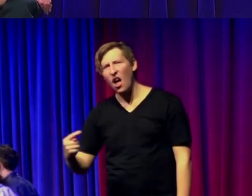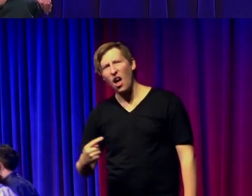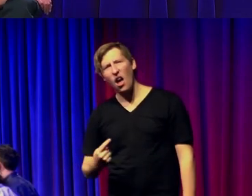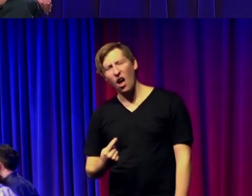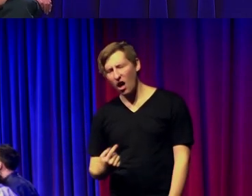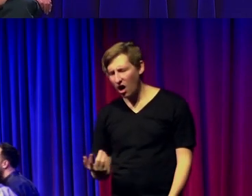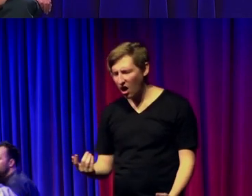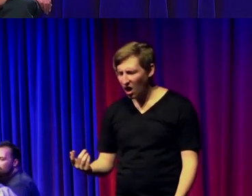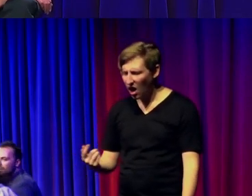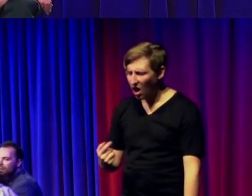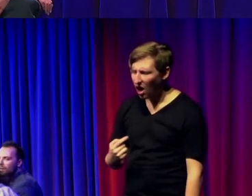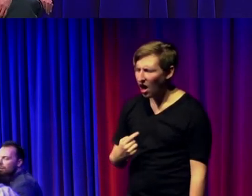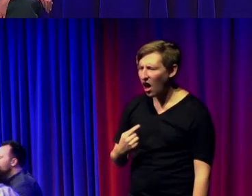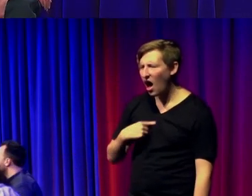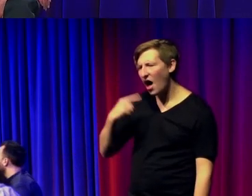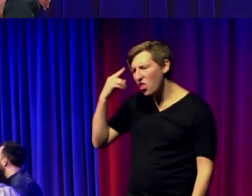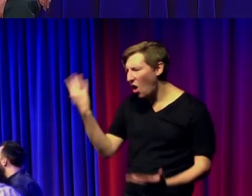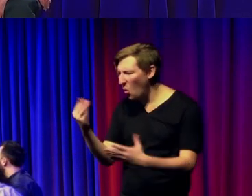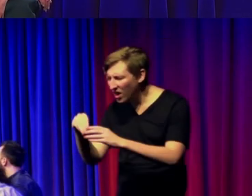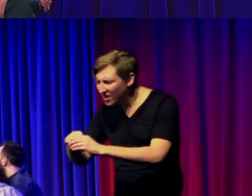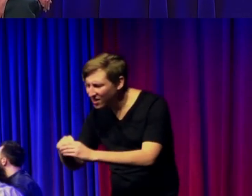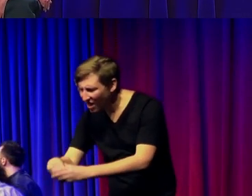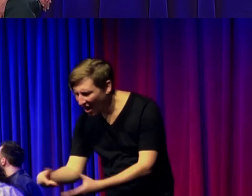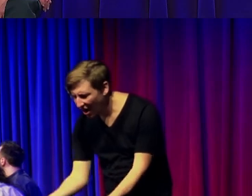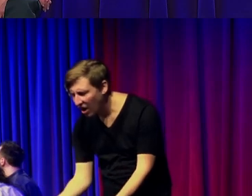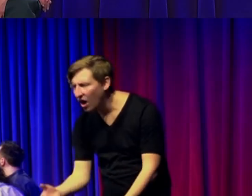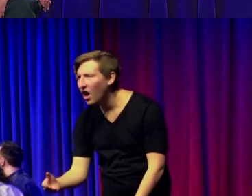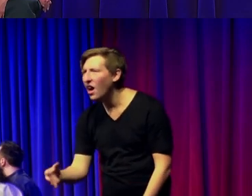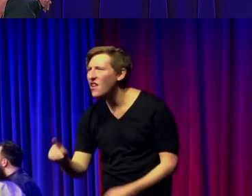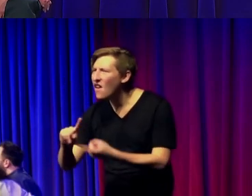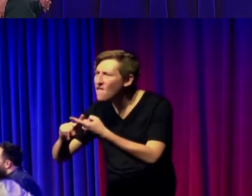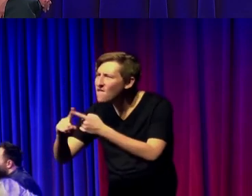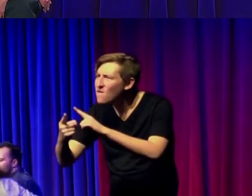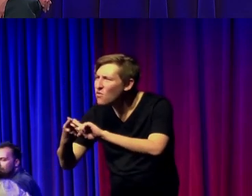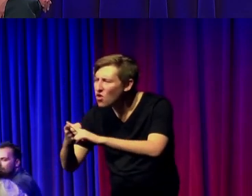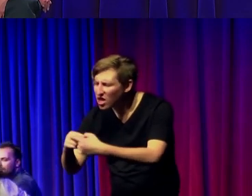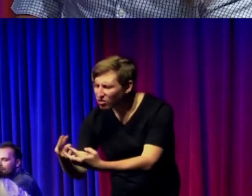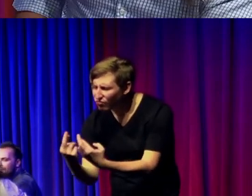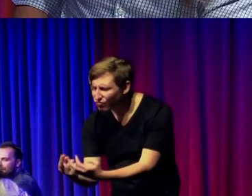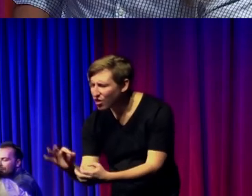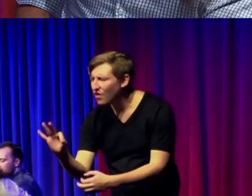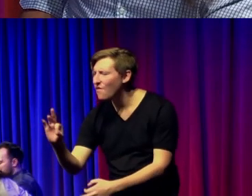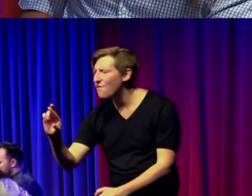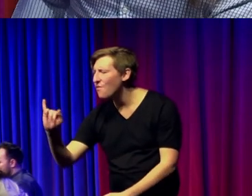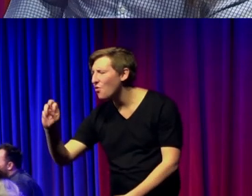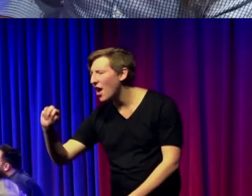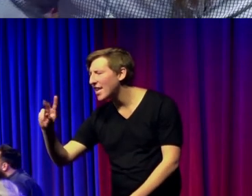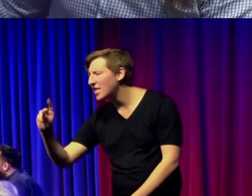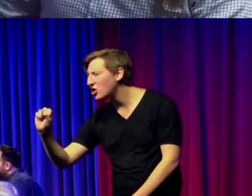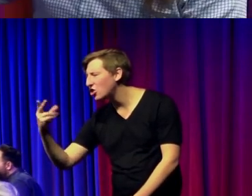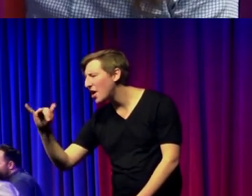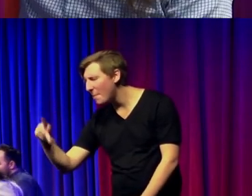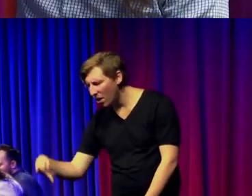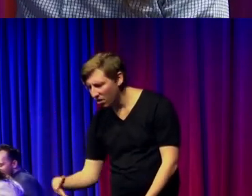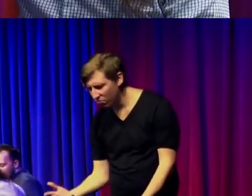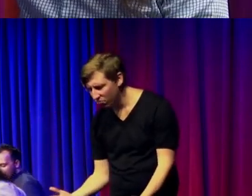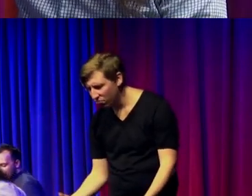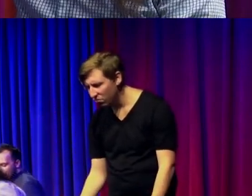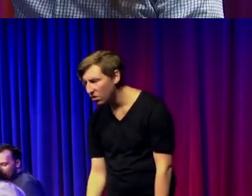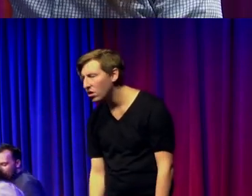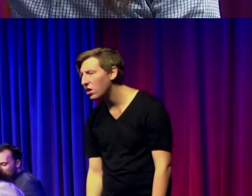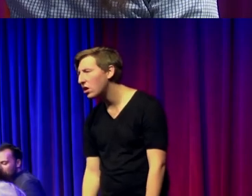Friendship. No, I guess it's just man-made products. Hey, do you want to roll for it right now? Yes. See what's in the